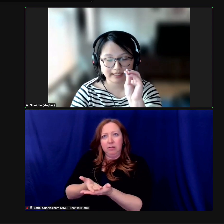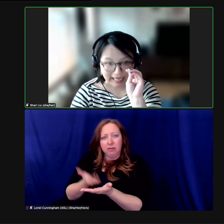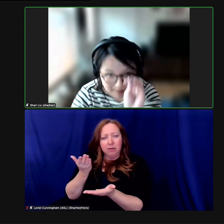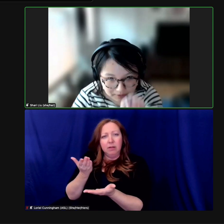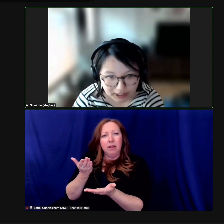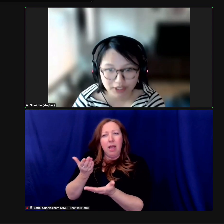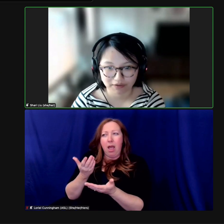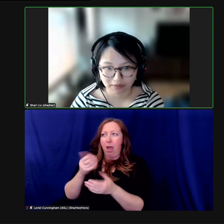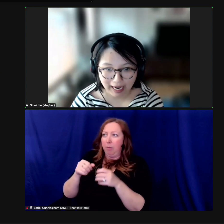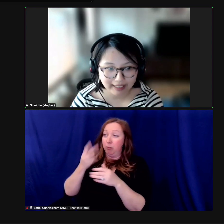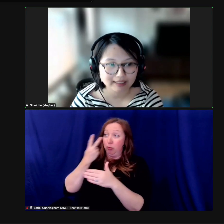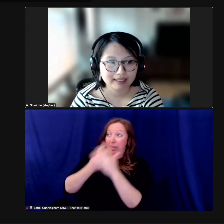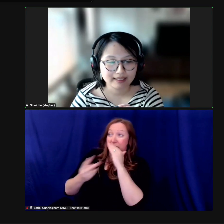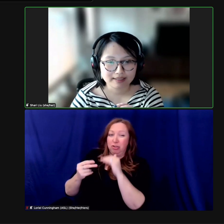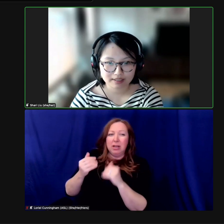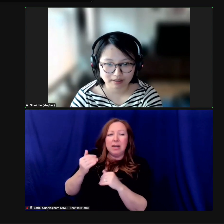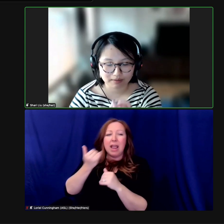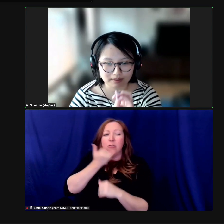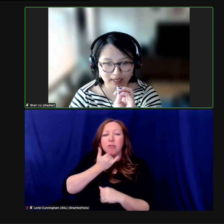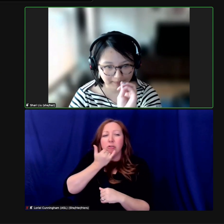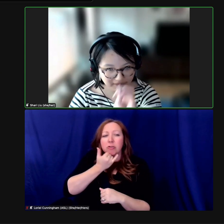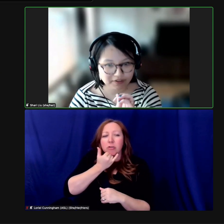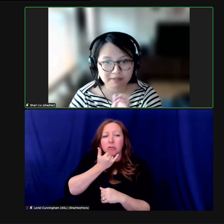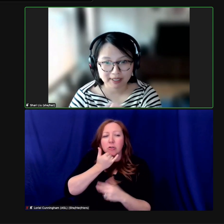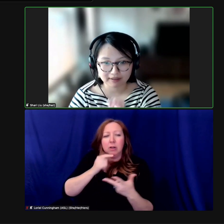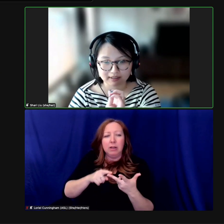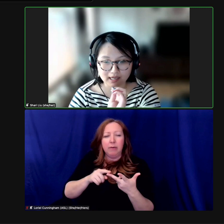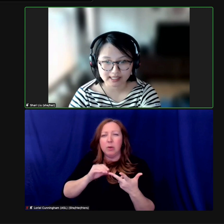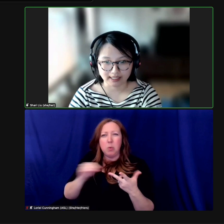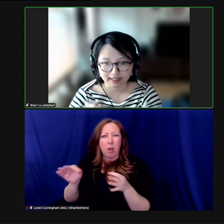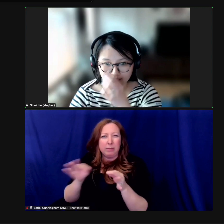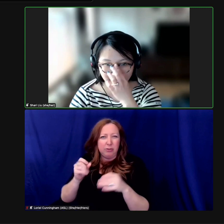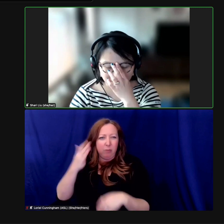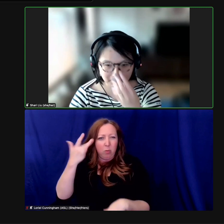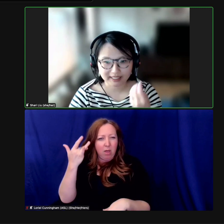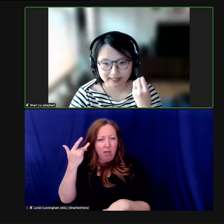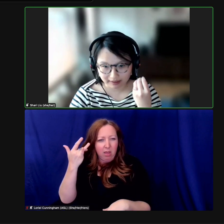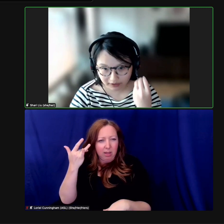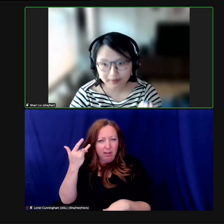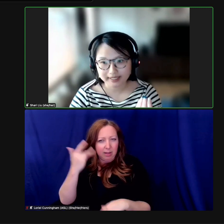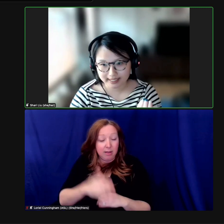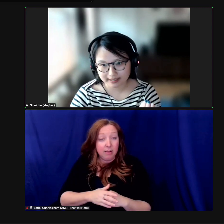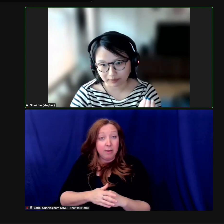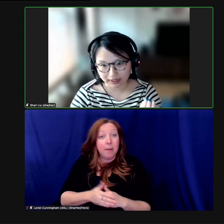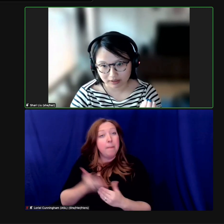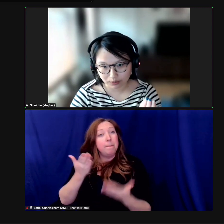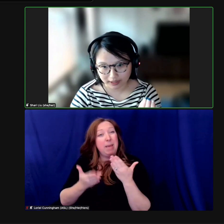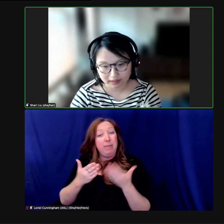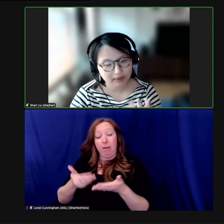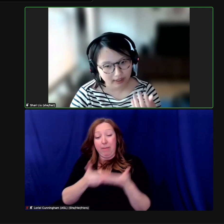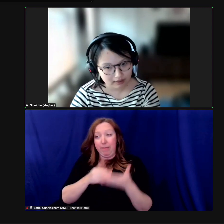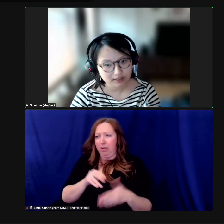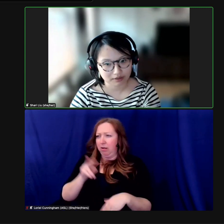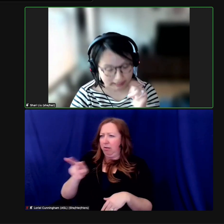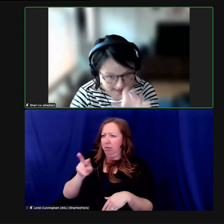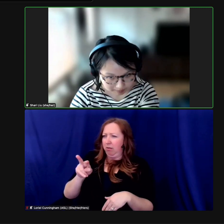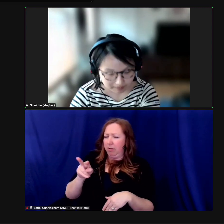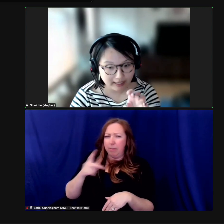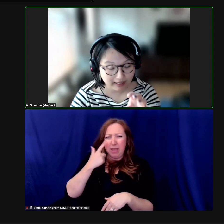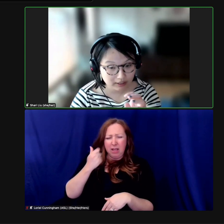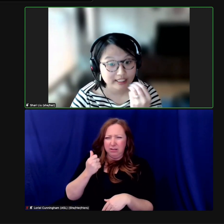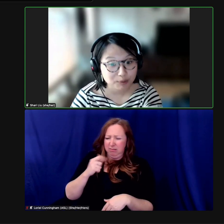also exploration of why. So infants might look longer, not only because they've noticed that something is weird, but also